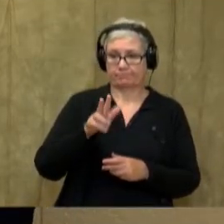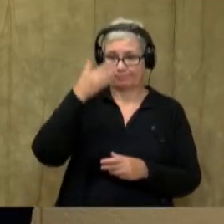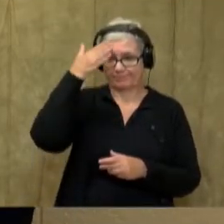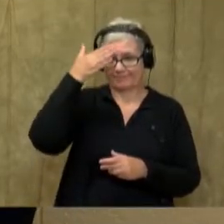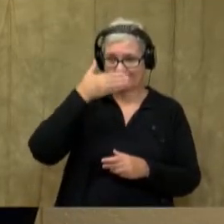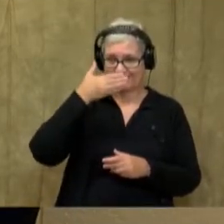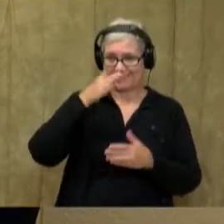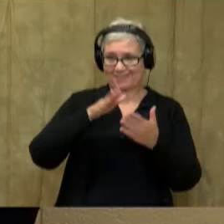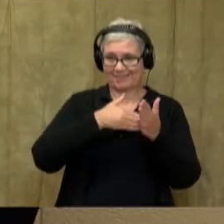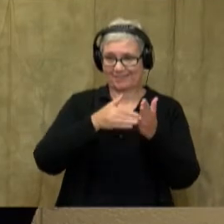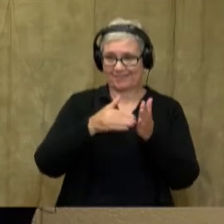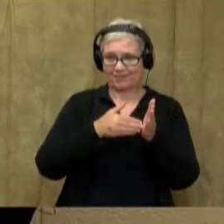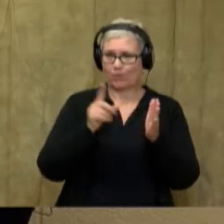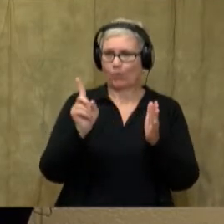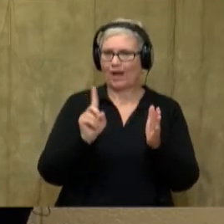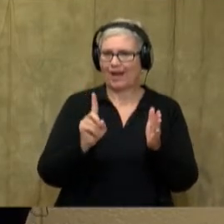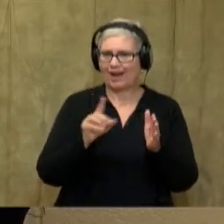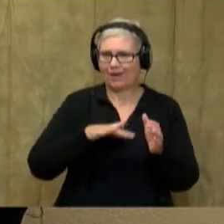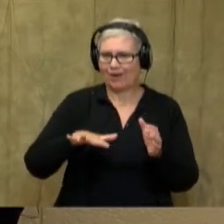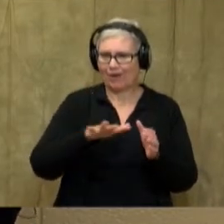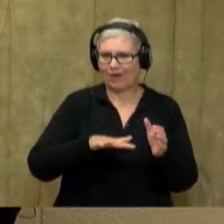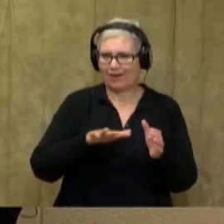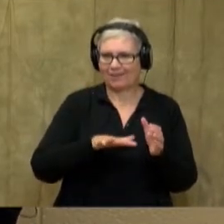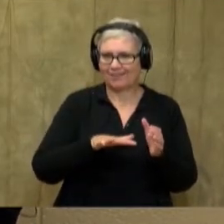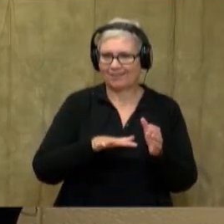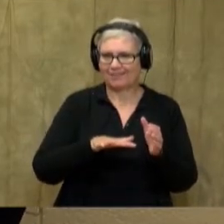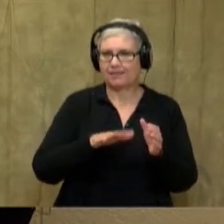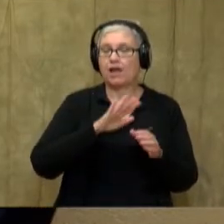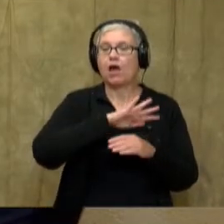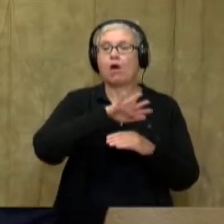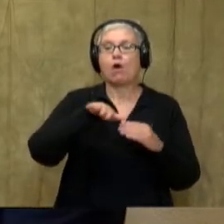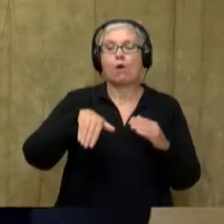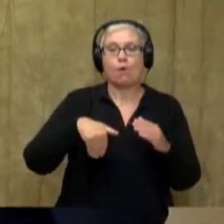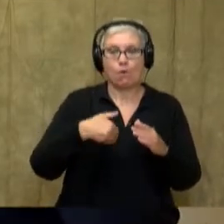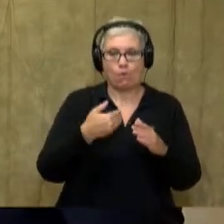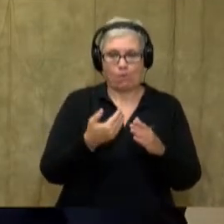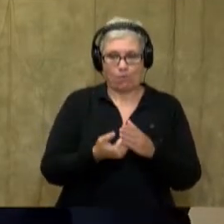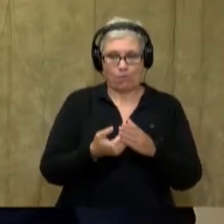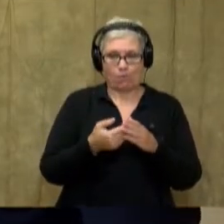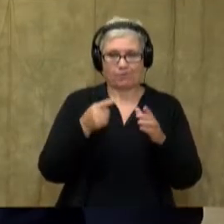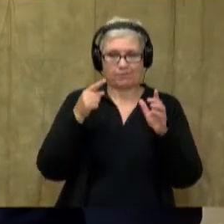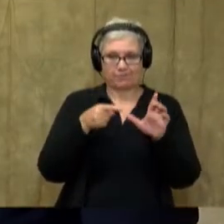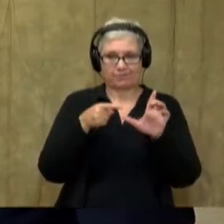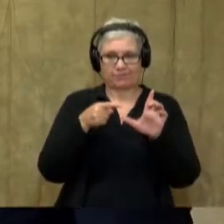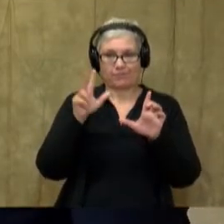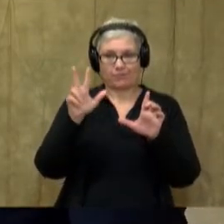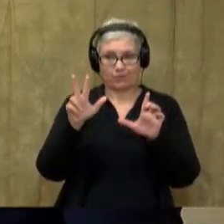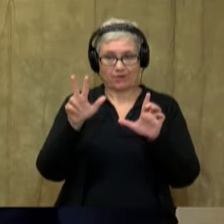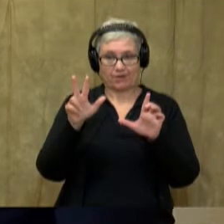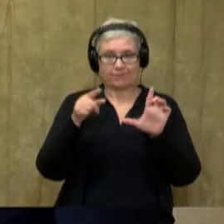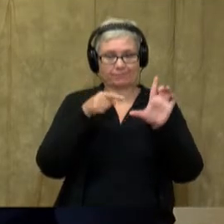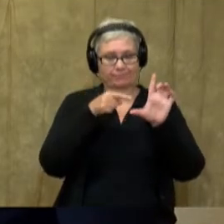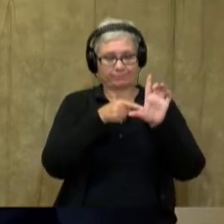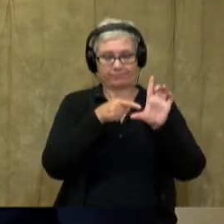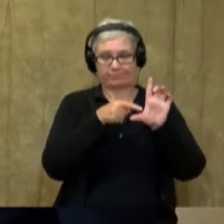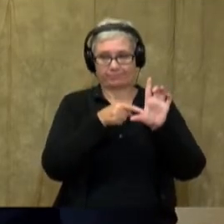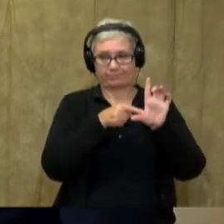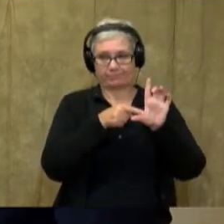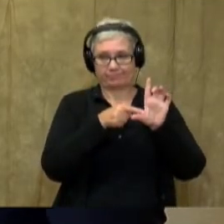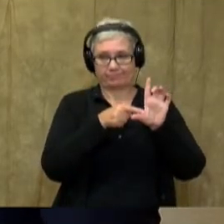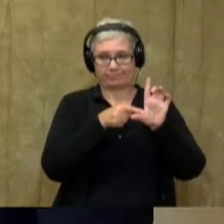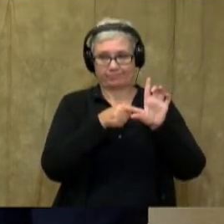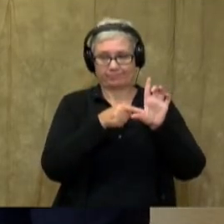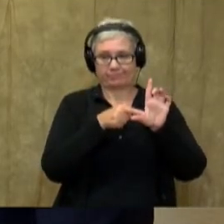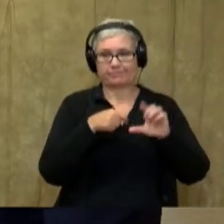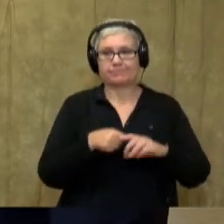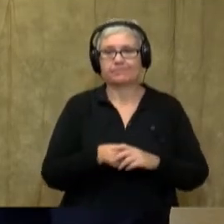about the location. When I'm looking at these cubes, all of these that have three faces painted are the corners.